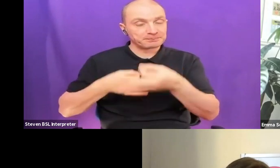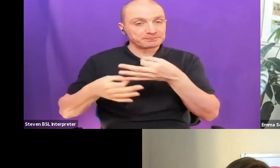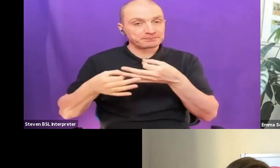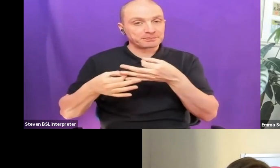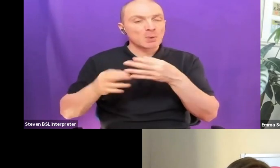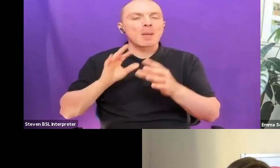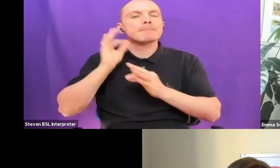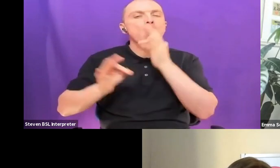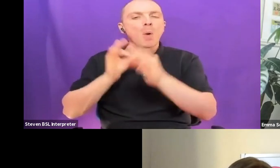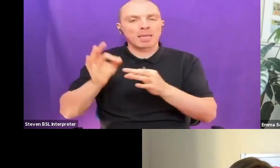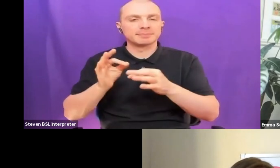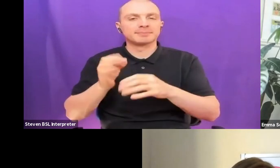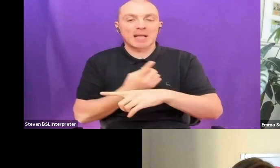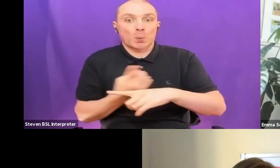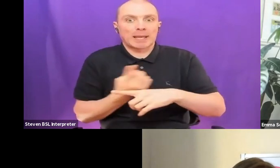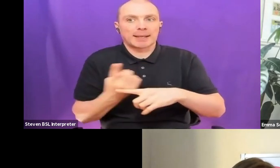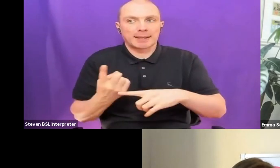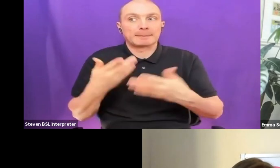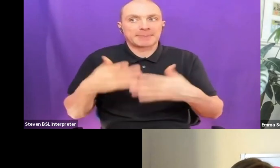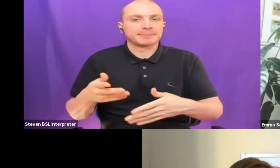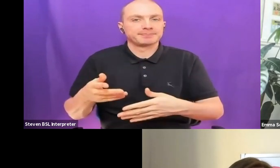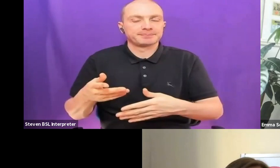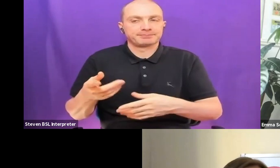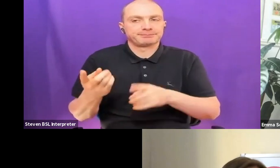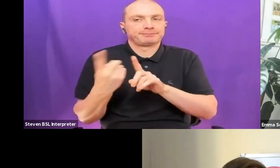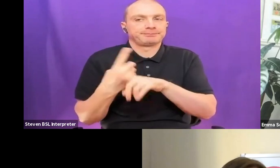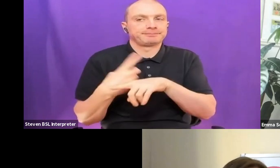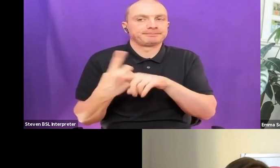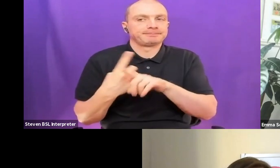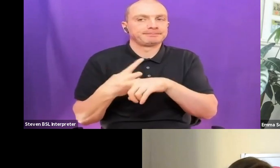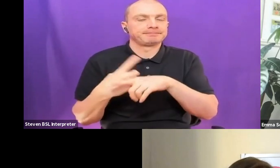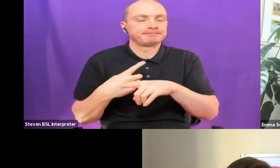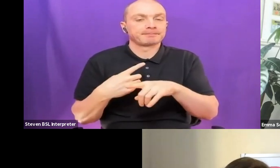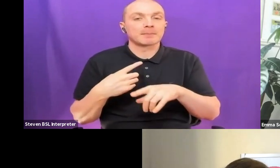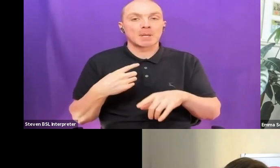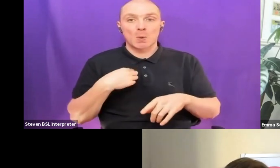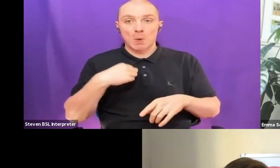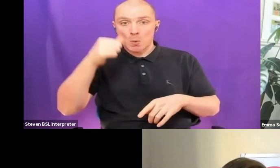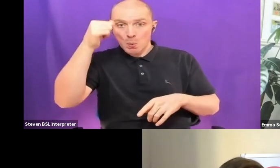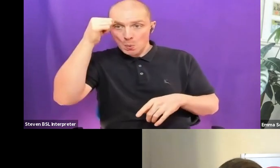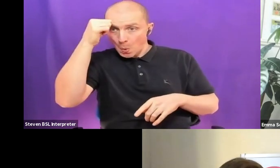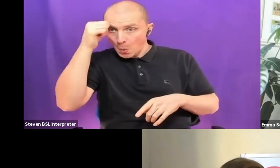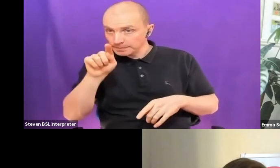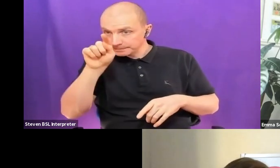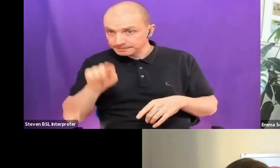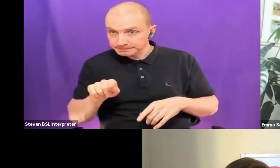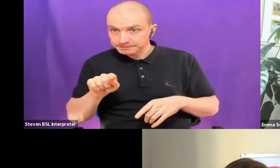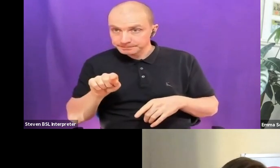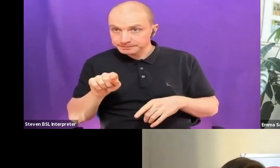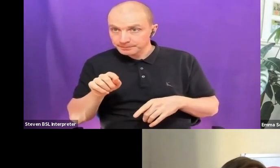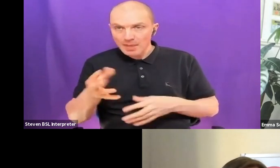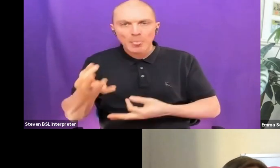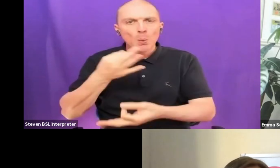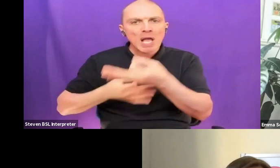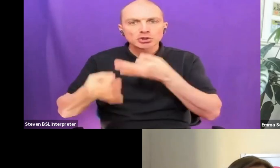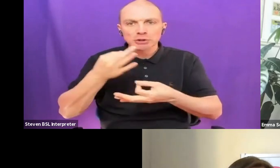the 20-minute neighbourhood. I'm aware that a lot of the issues are coming up in the questions that we've got, so I'll allow extra time just to go